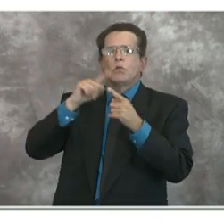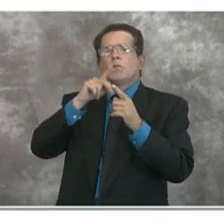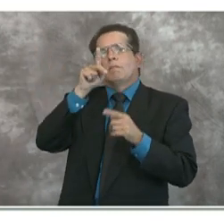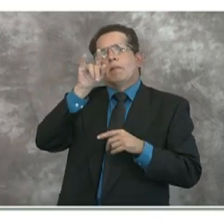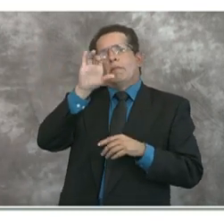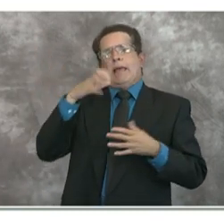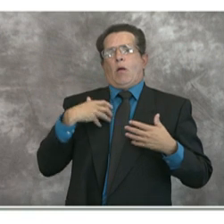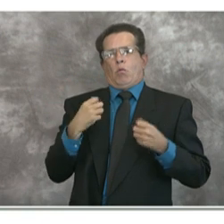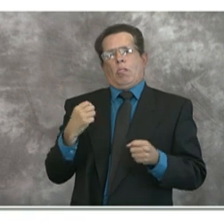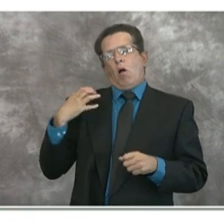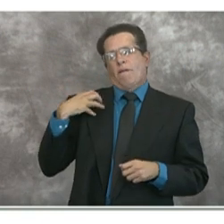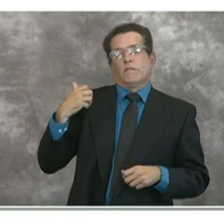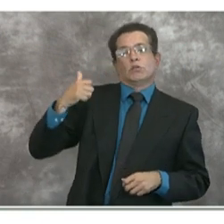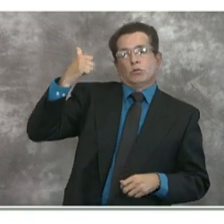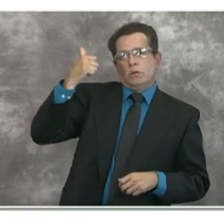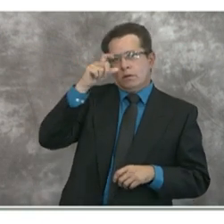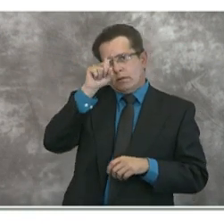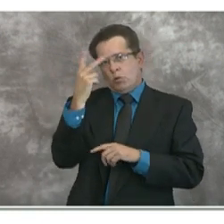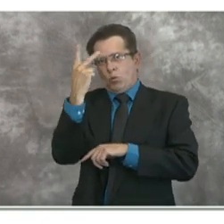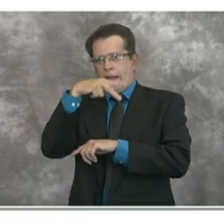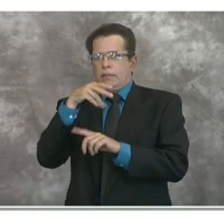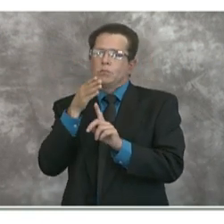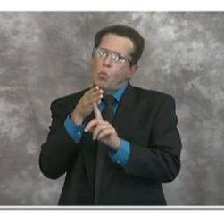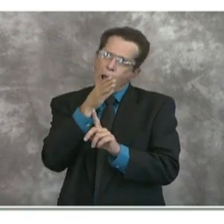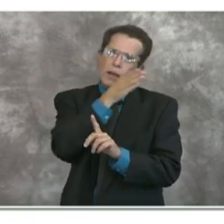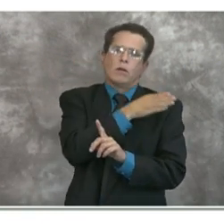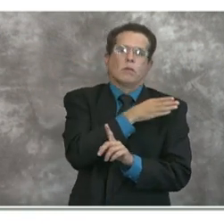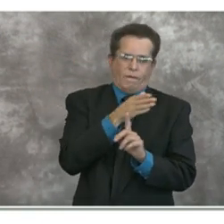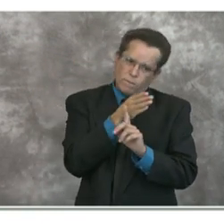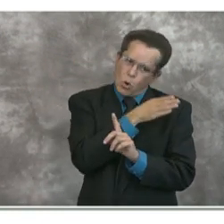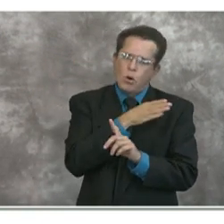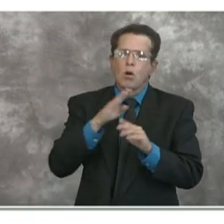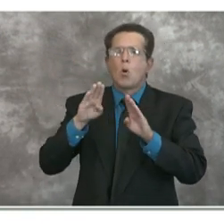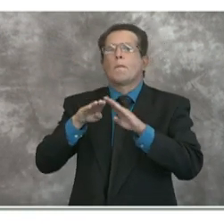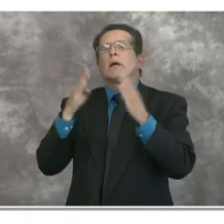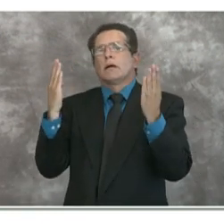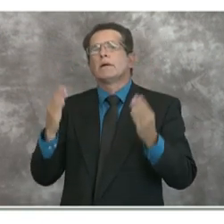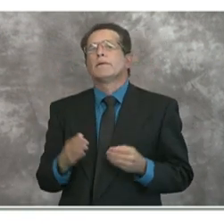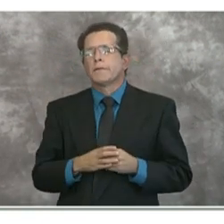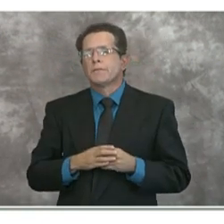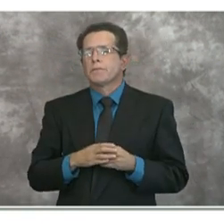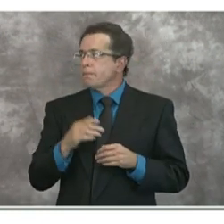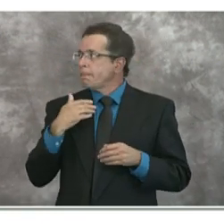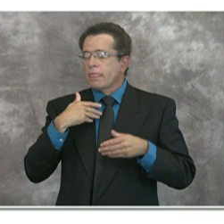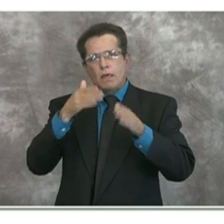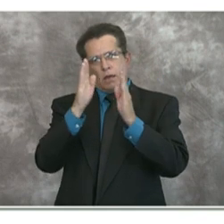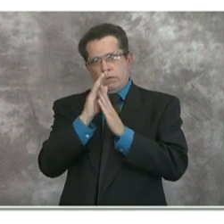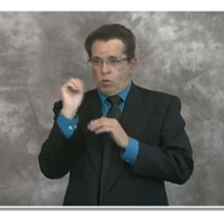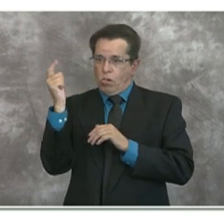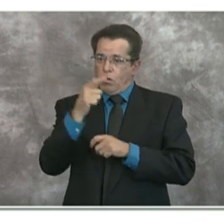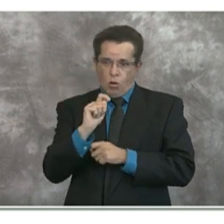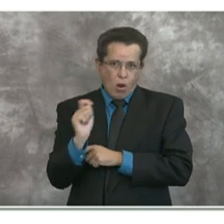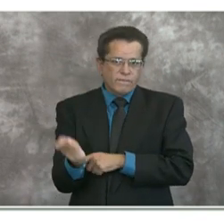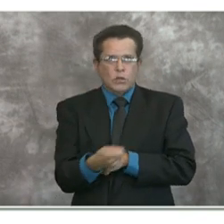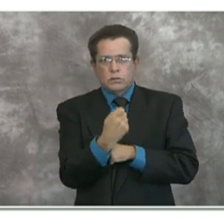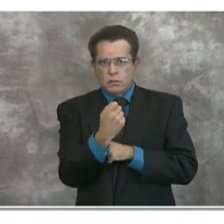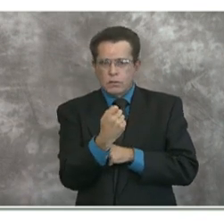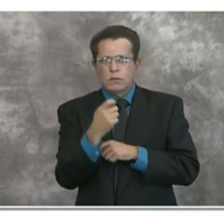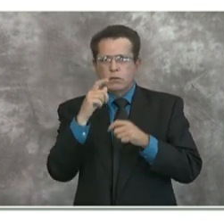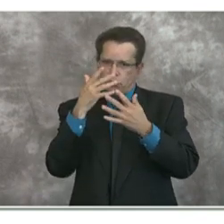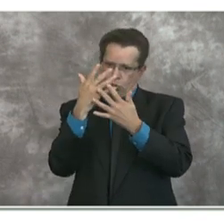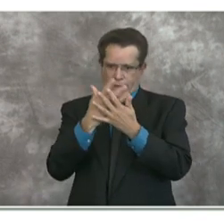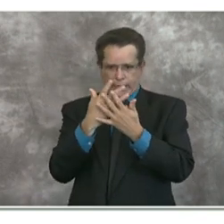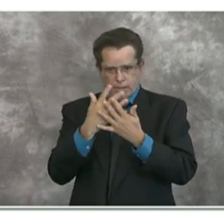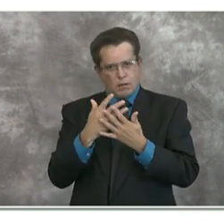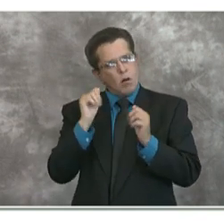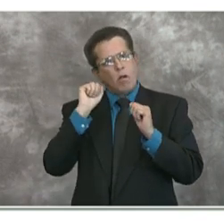health officer at least 2 days prior to opening. We are asking golf courses to conduct temperature screening of